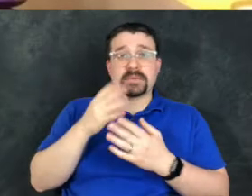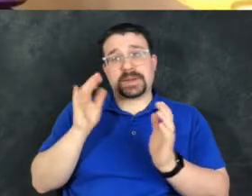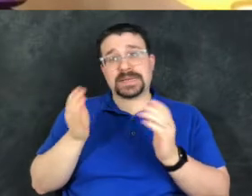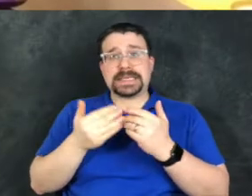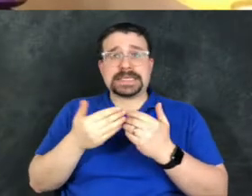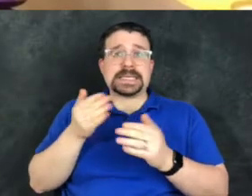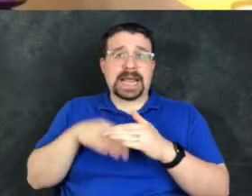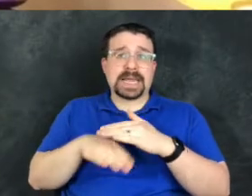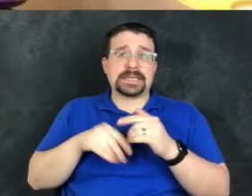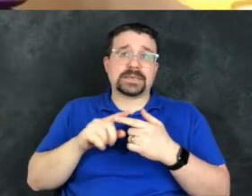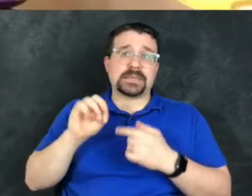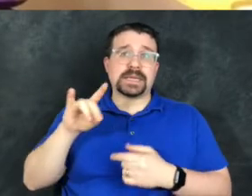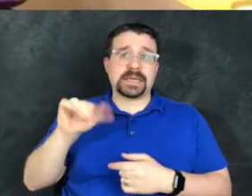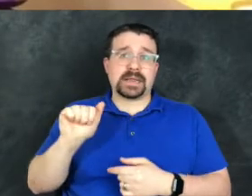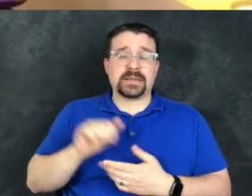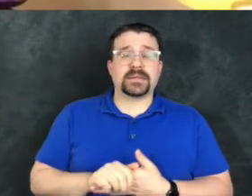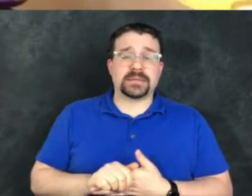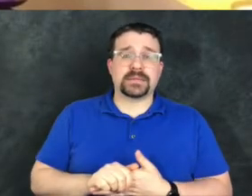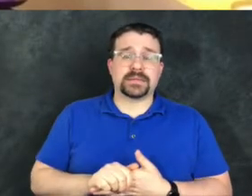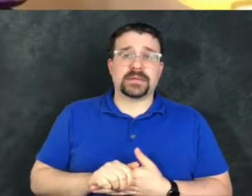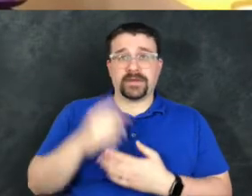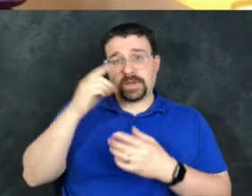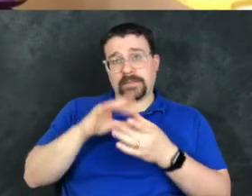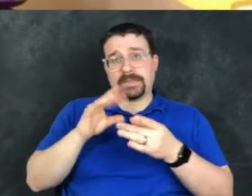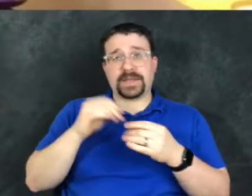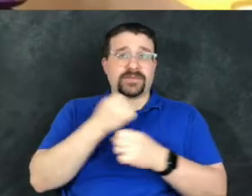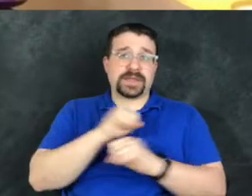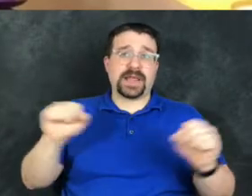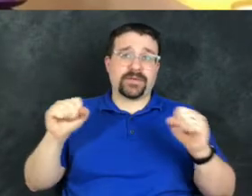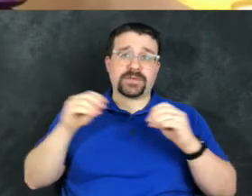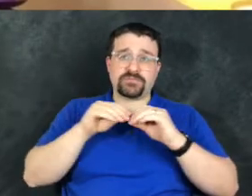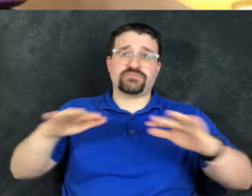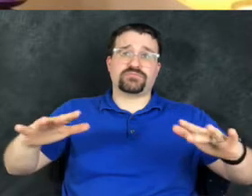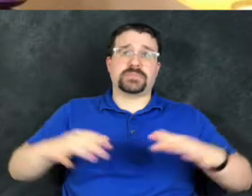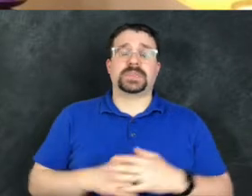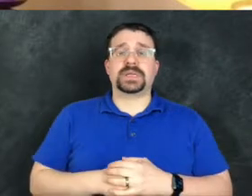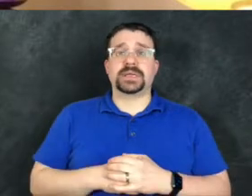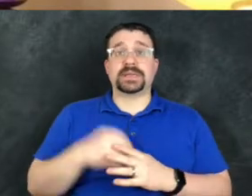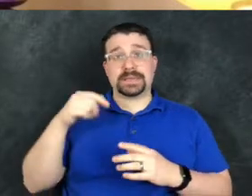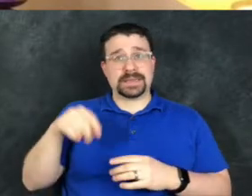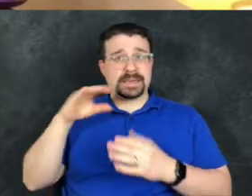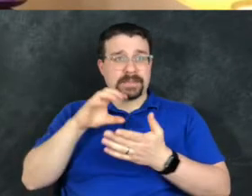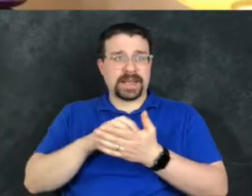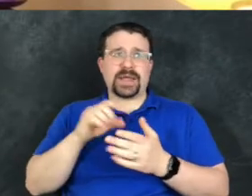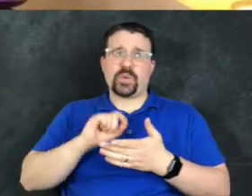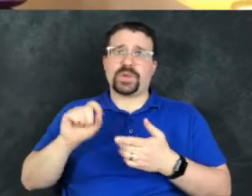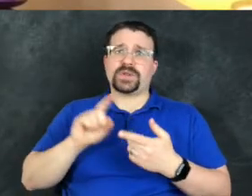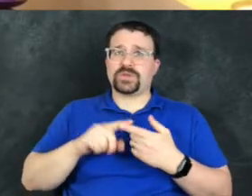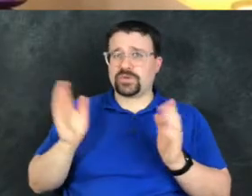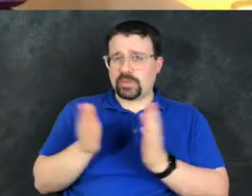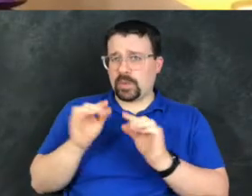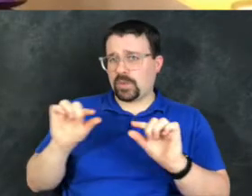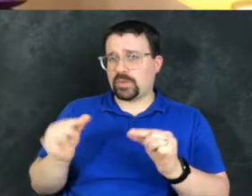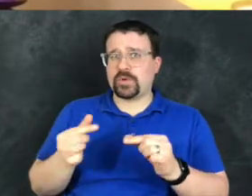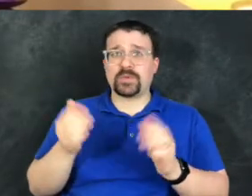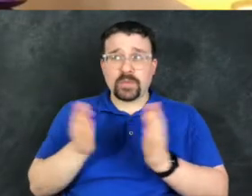speech and comparatively easy access to the media for the message of salvation to be broadcast. Now, this passage